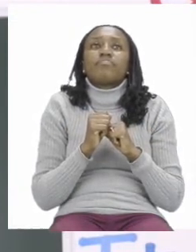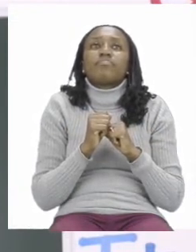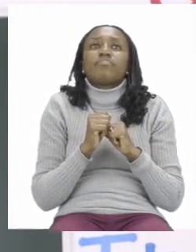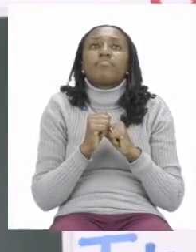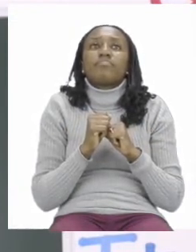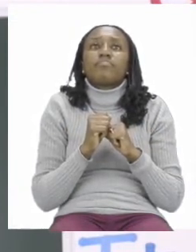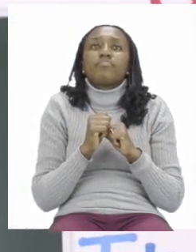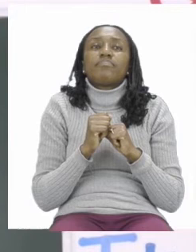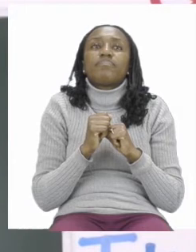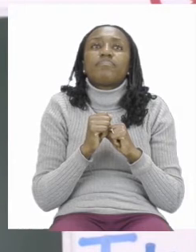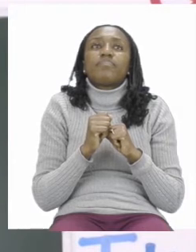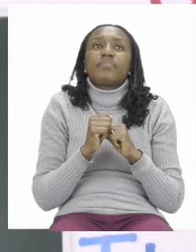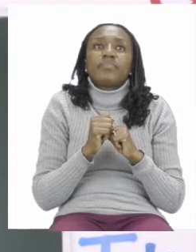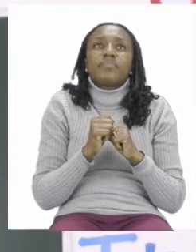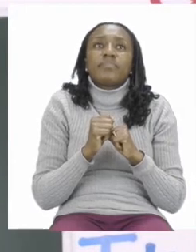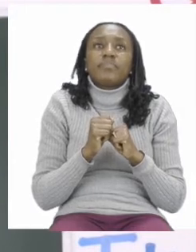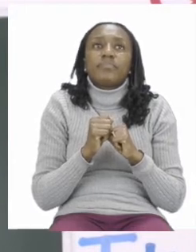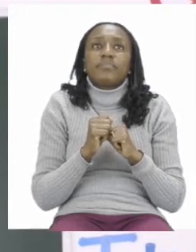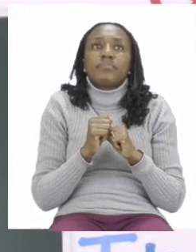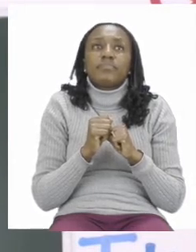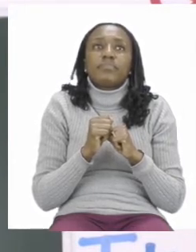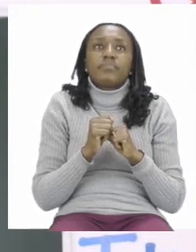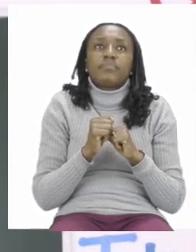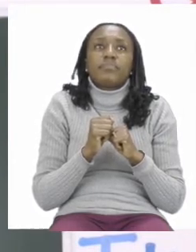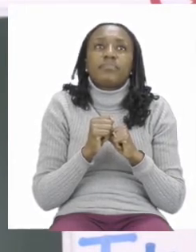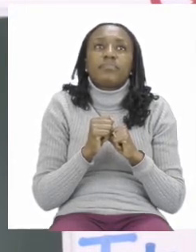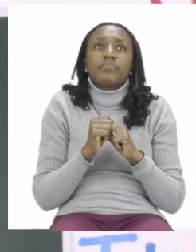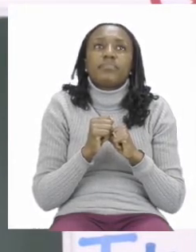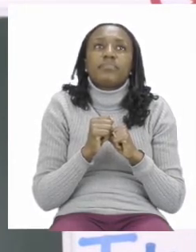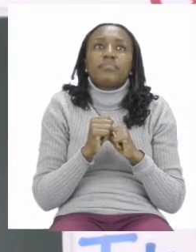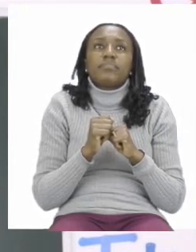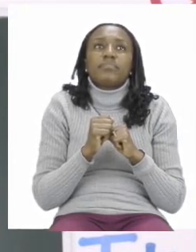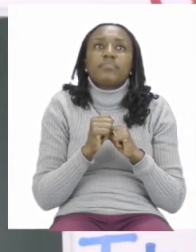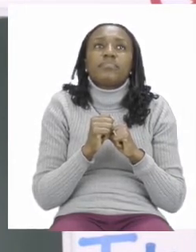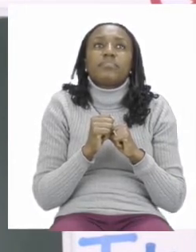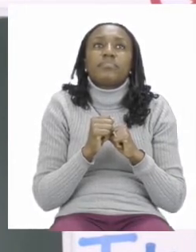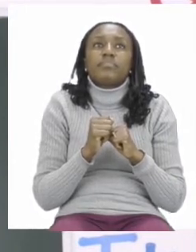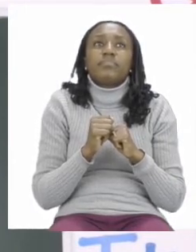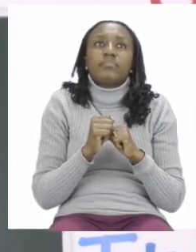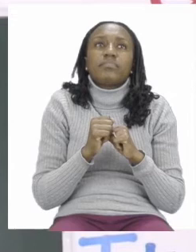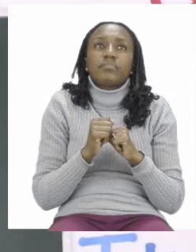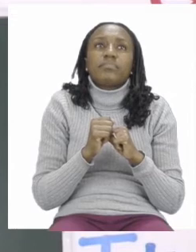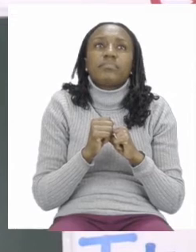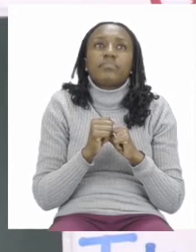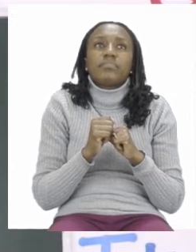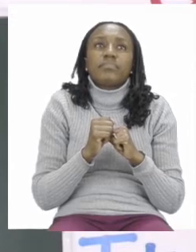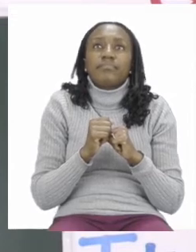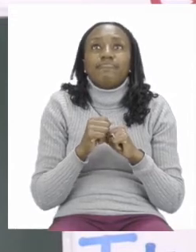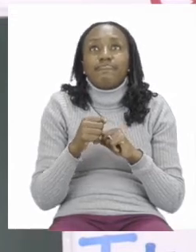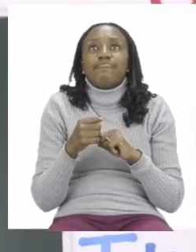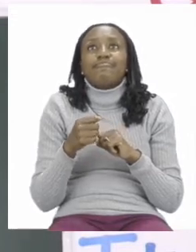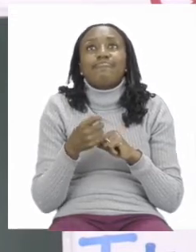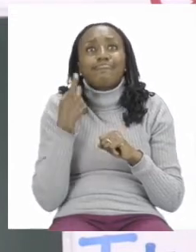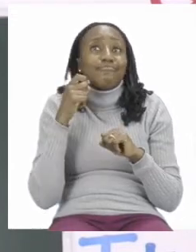that they make. Okay? Well, I'm not sure what this one's going to do, but I think we can just swim, swim,